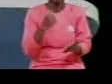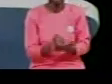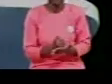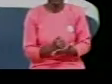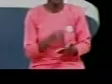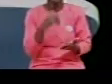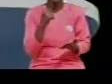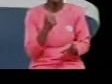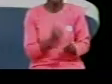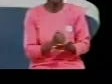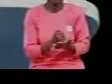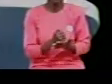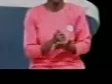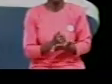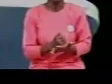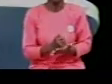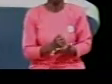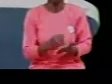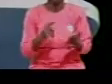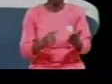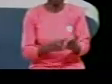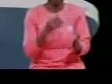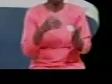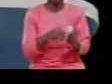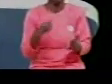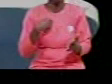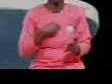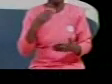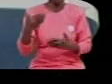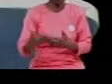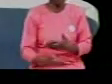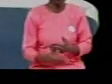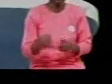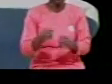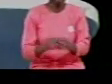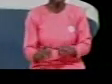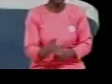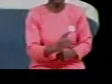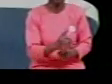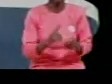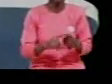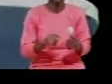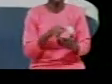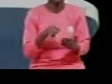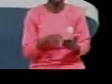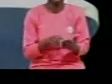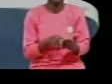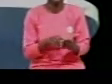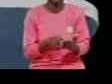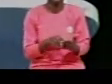Amen. Once again, we welcome everyone to this